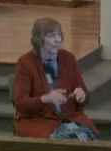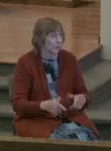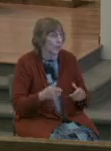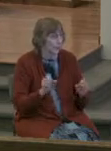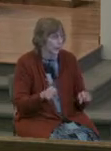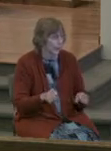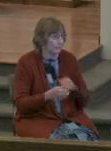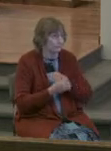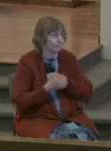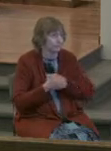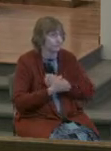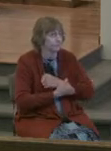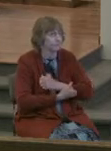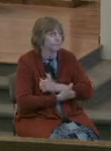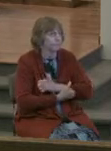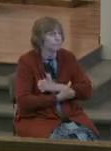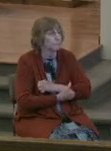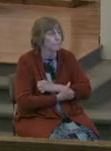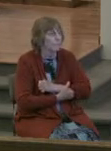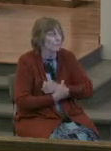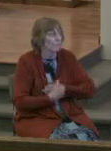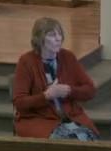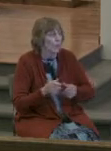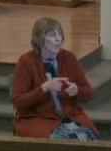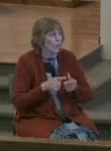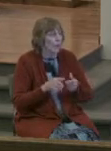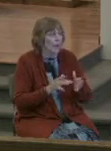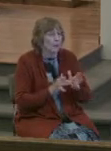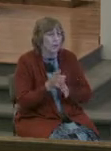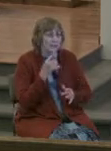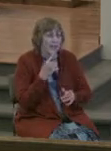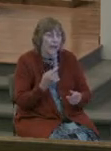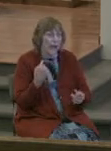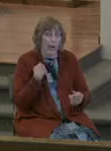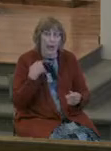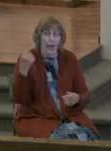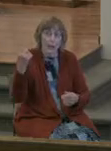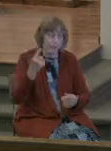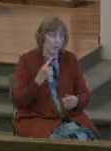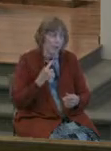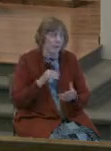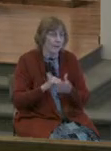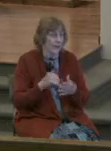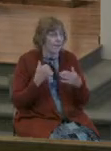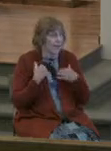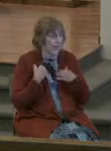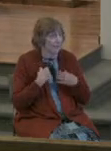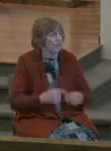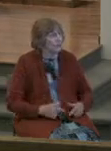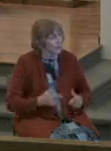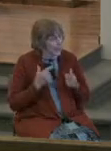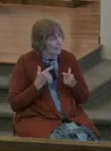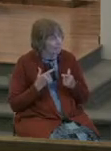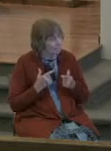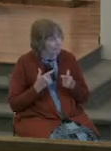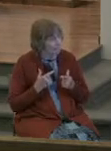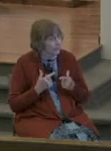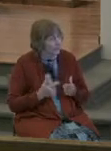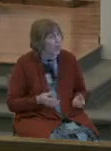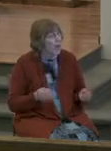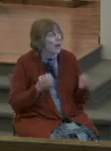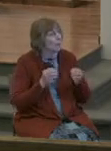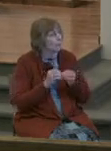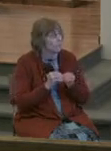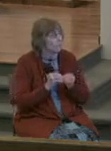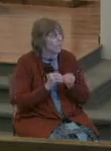can. But then Jesus said, I am come that they might have life and that they might